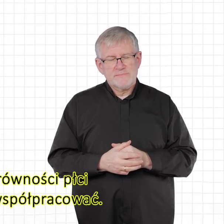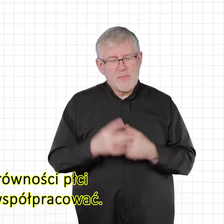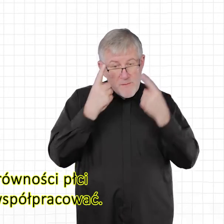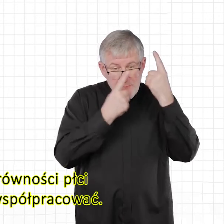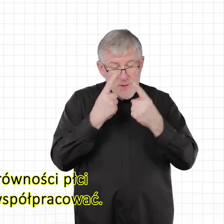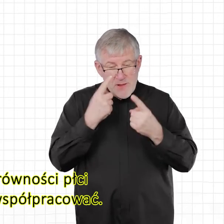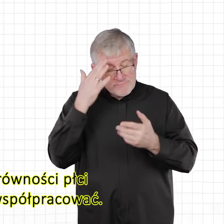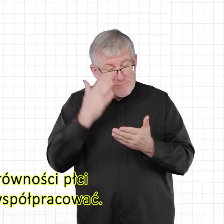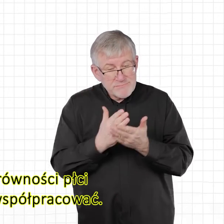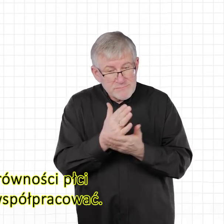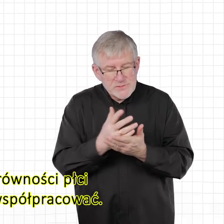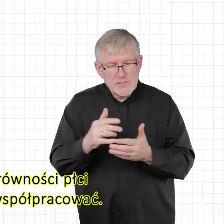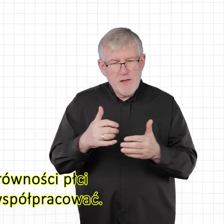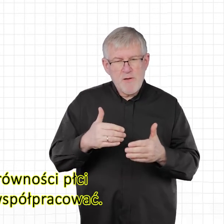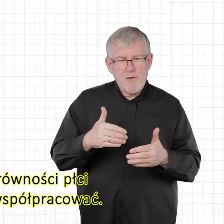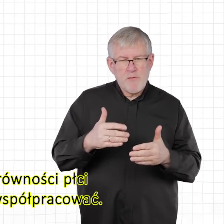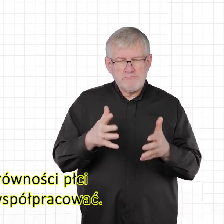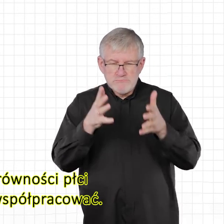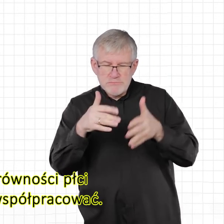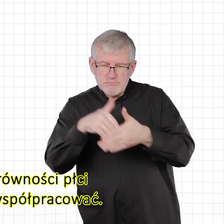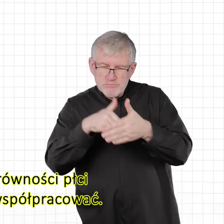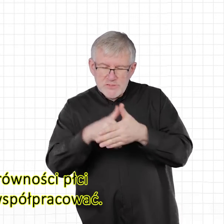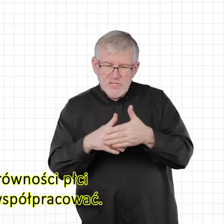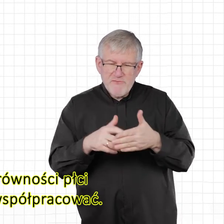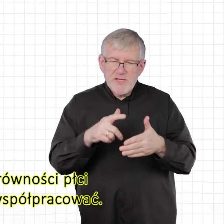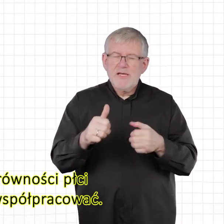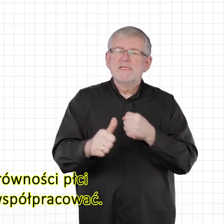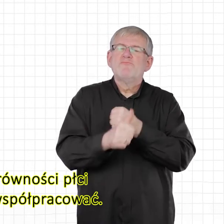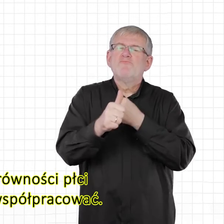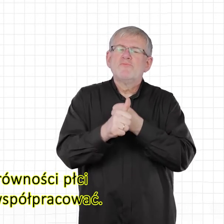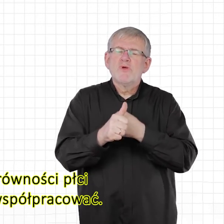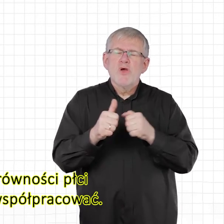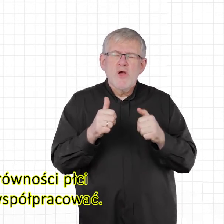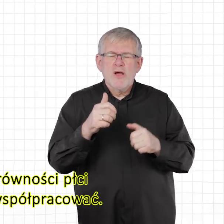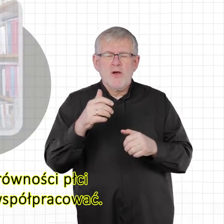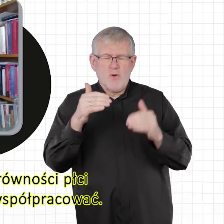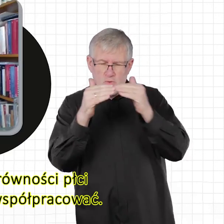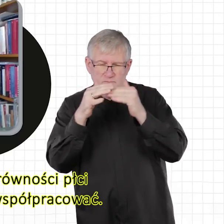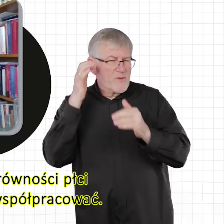spread in schools we will be cooperating with.